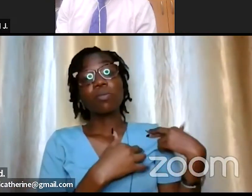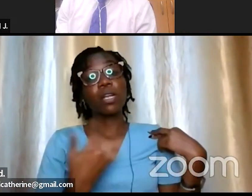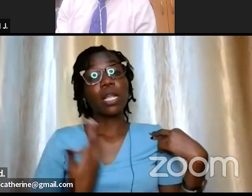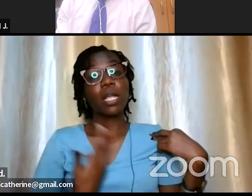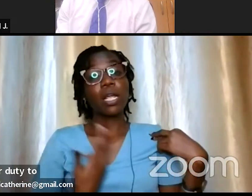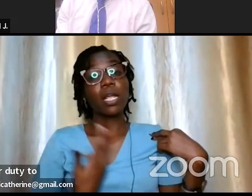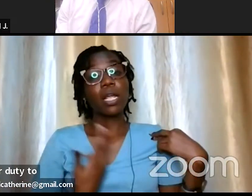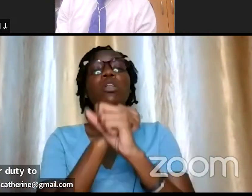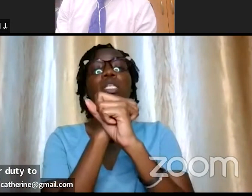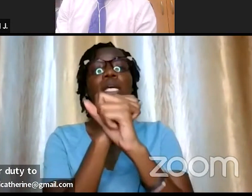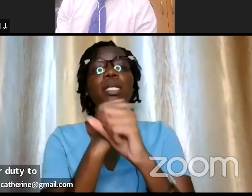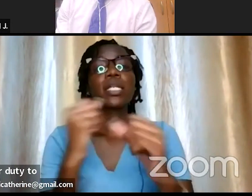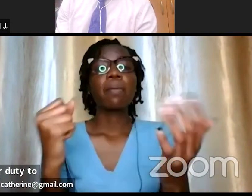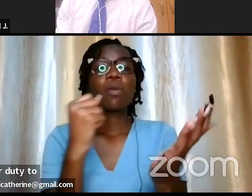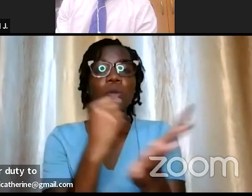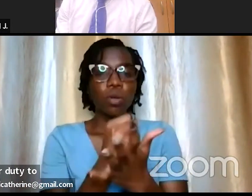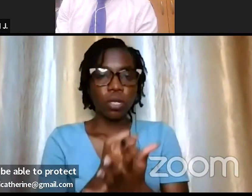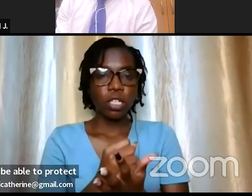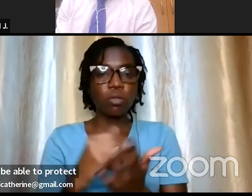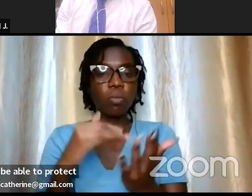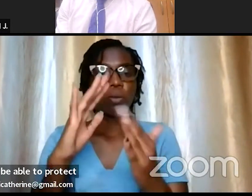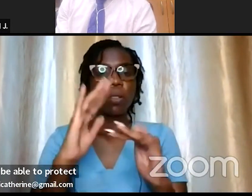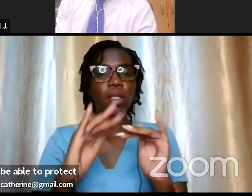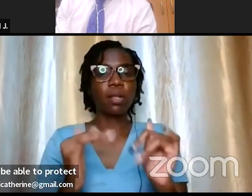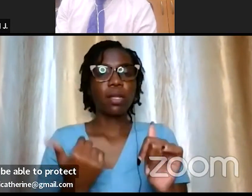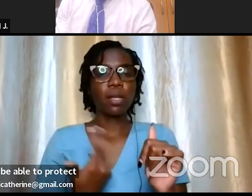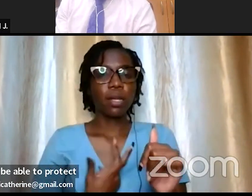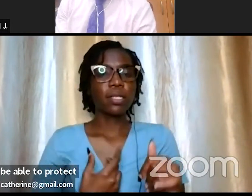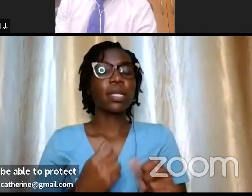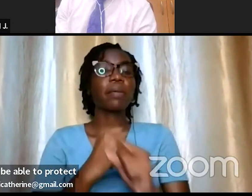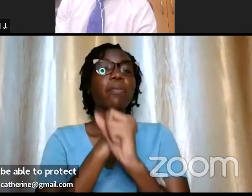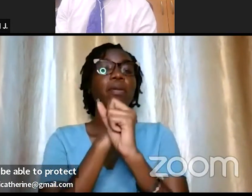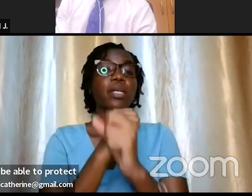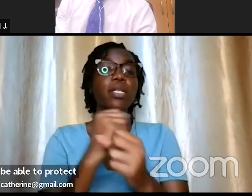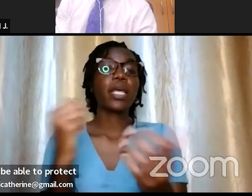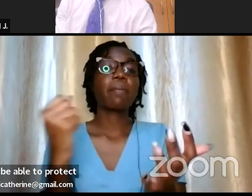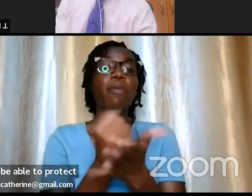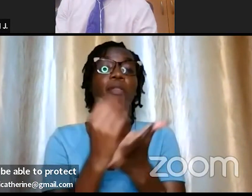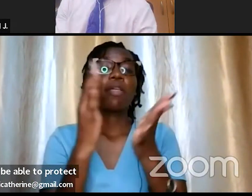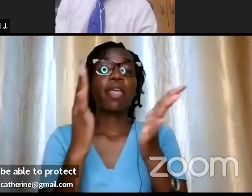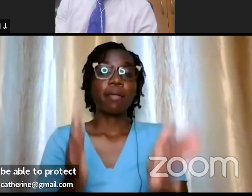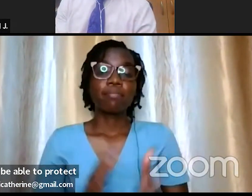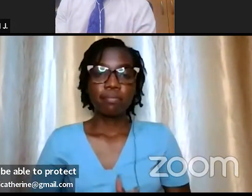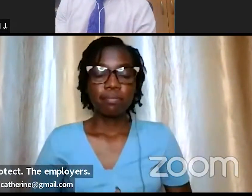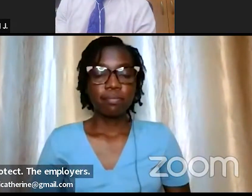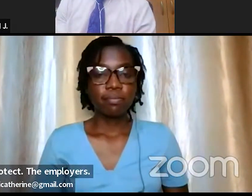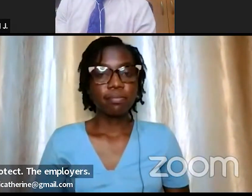protect employees even as much as we protect the employers. So